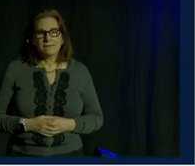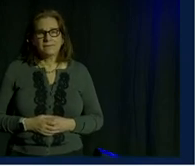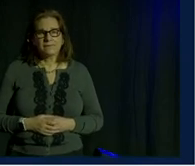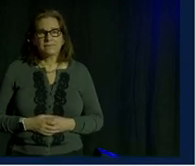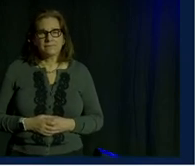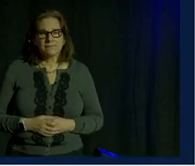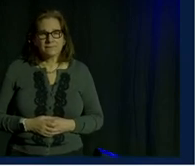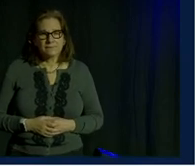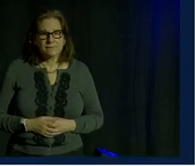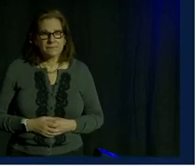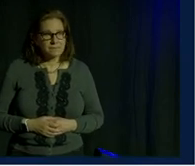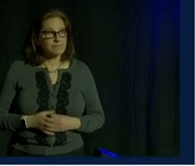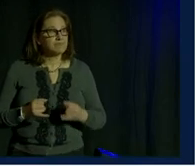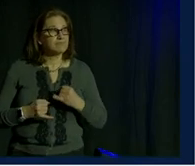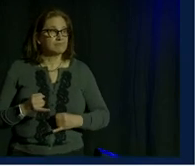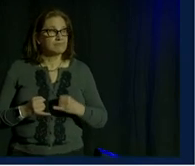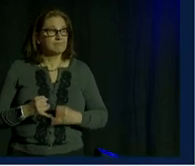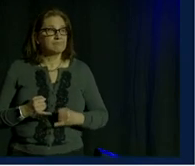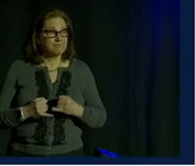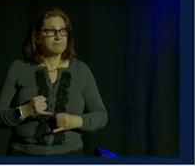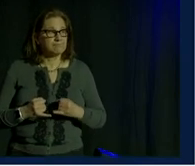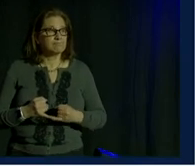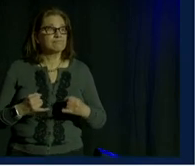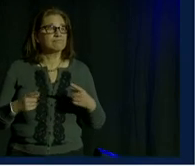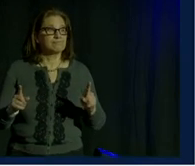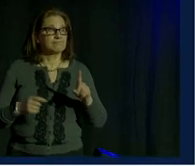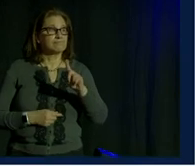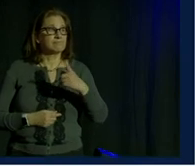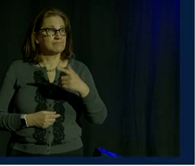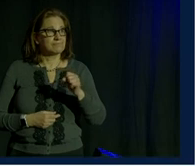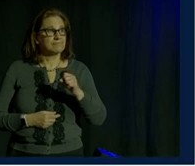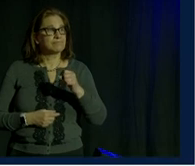And finally, from the DGS Sustainability and Energy and